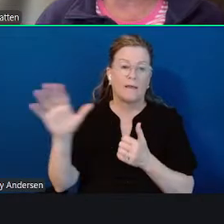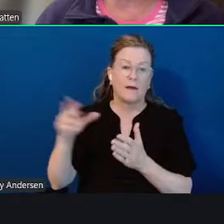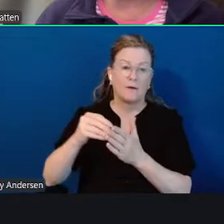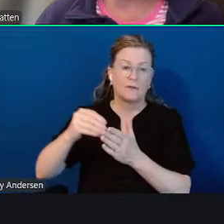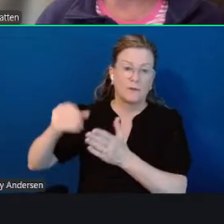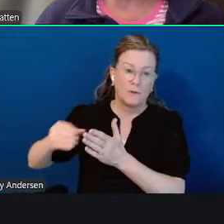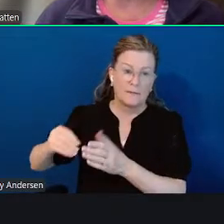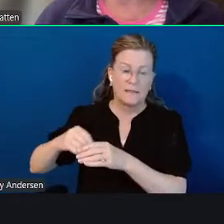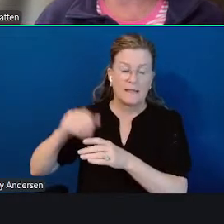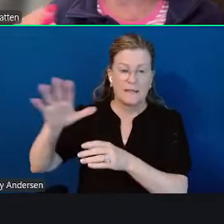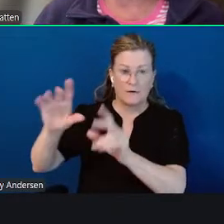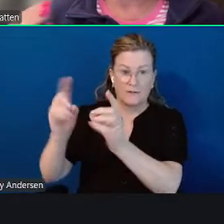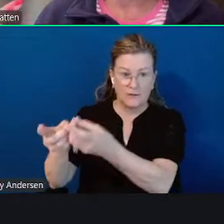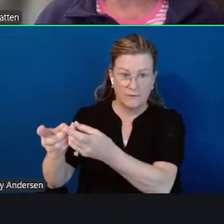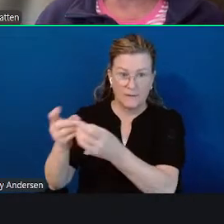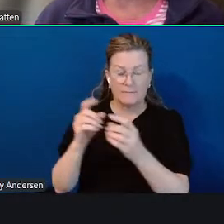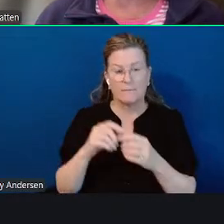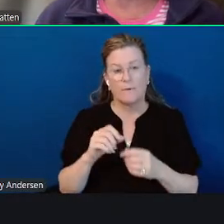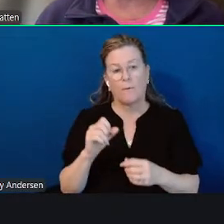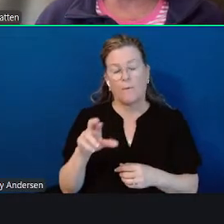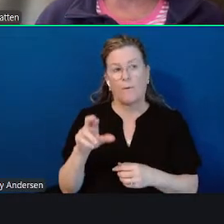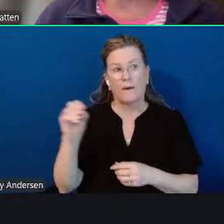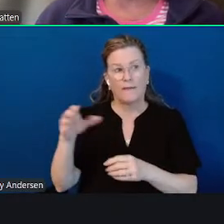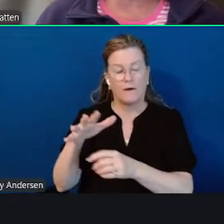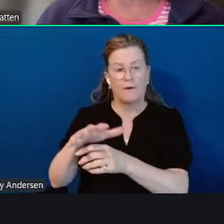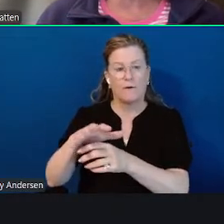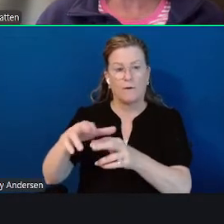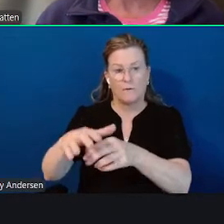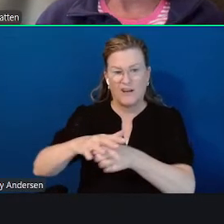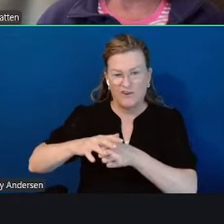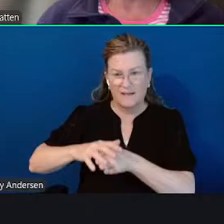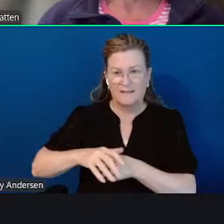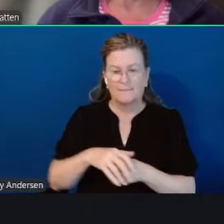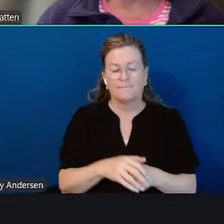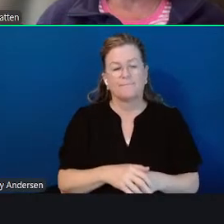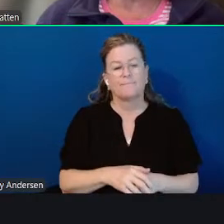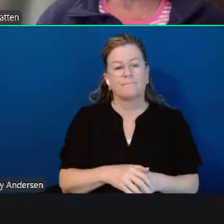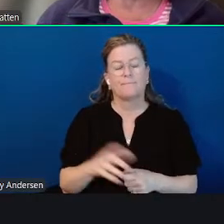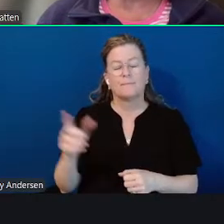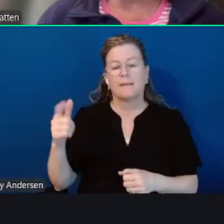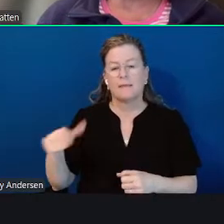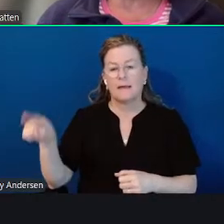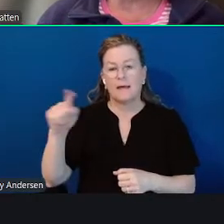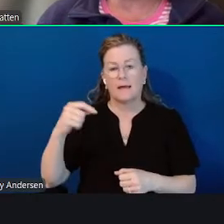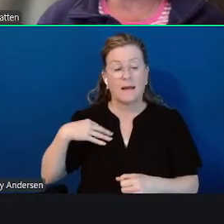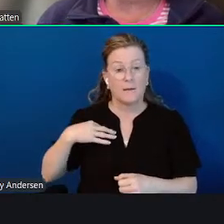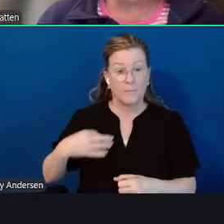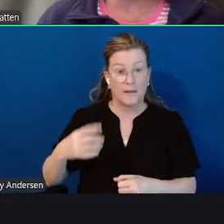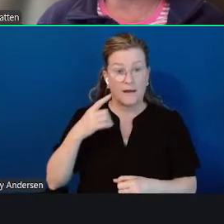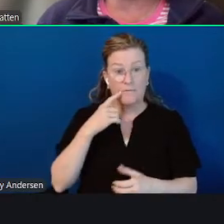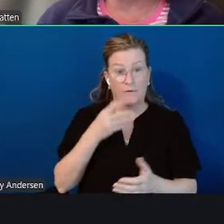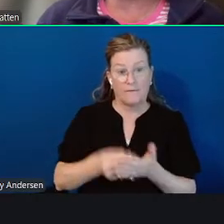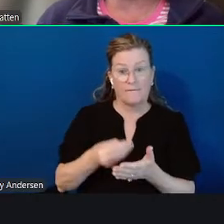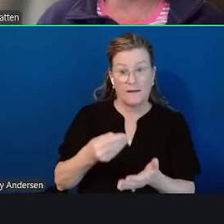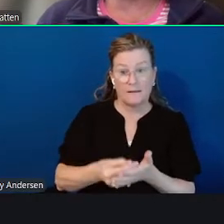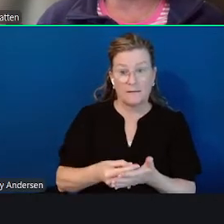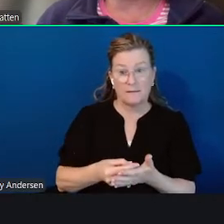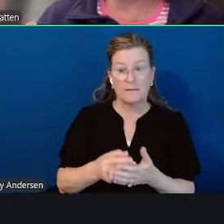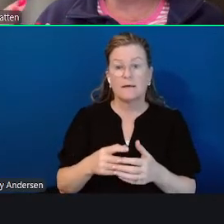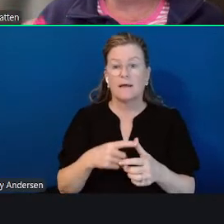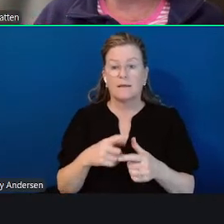students in their districts or in their regional areas, and they can apply for those funds and